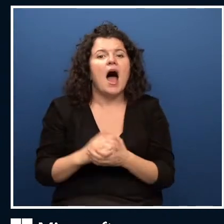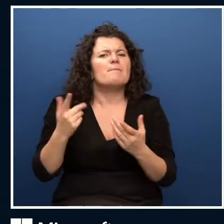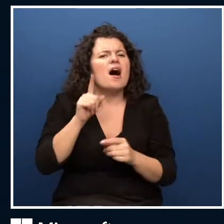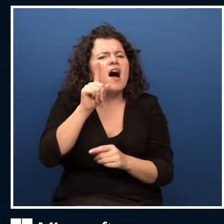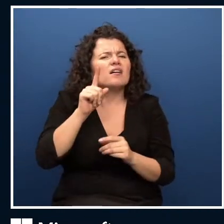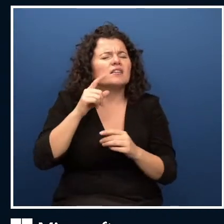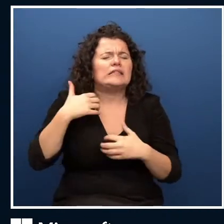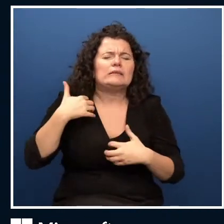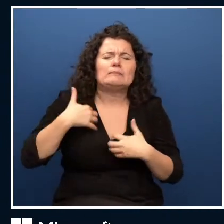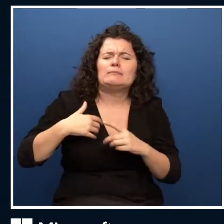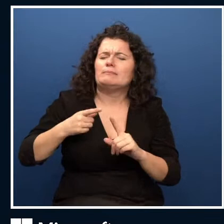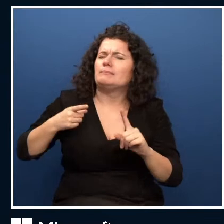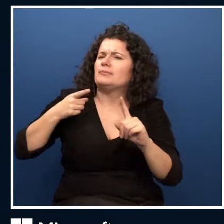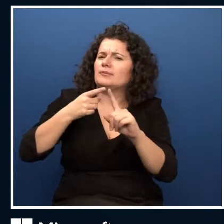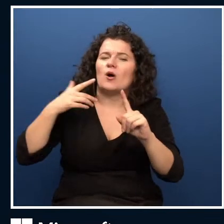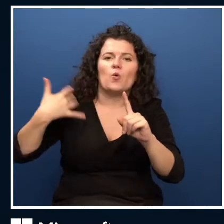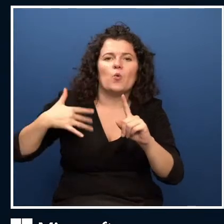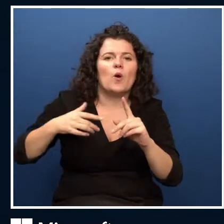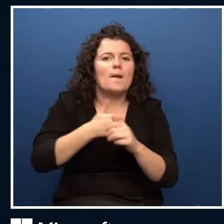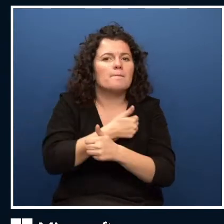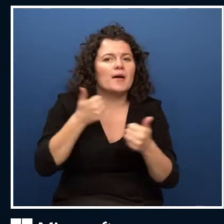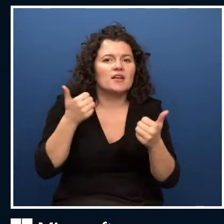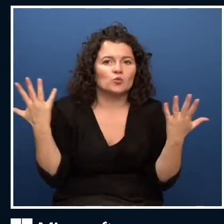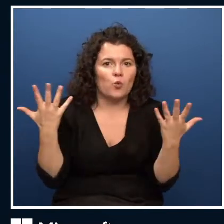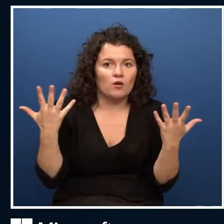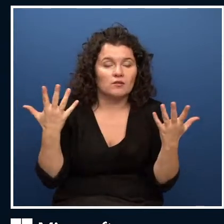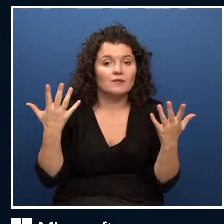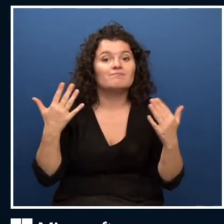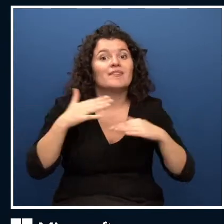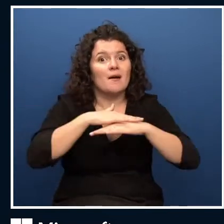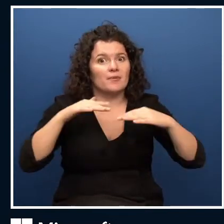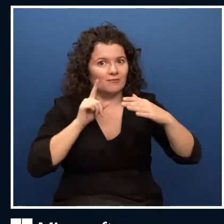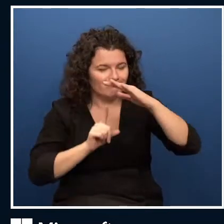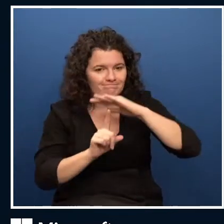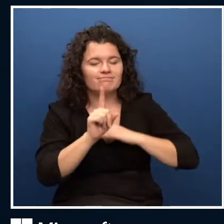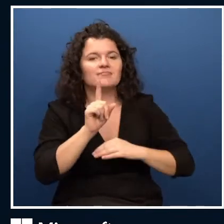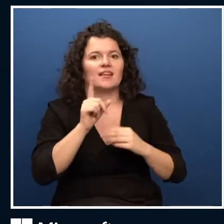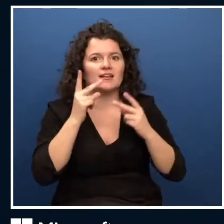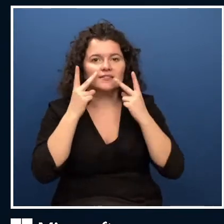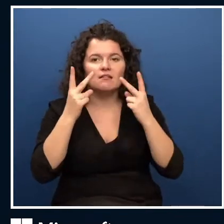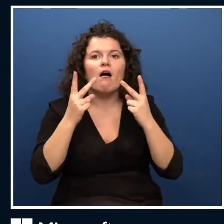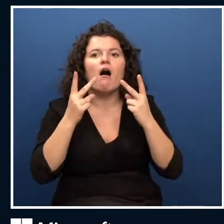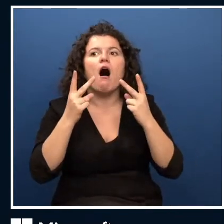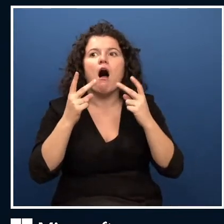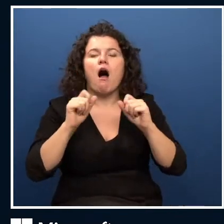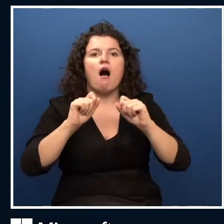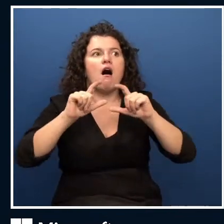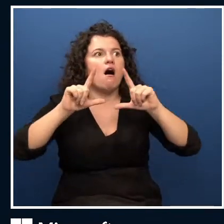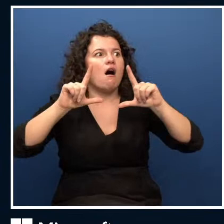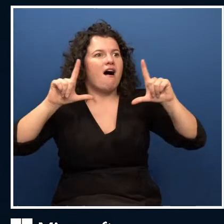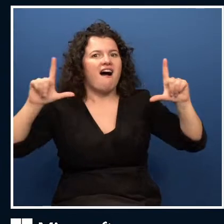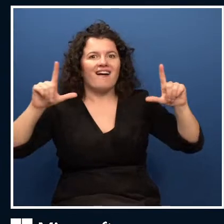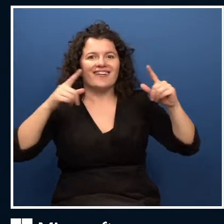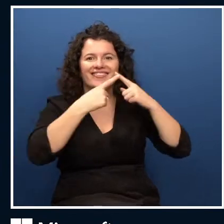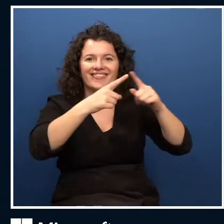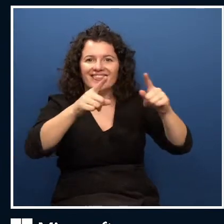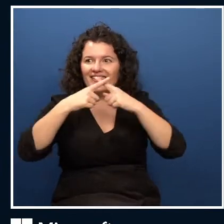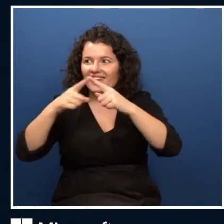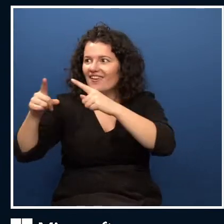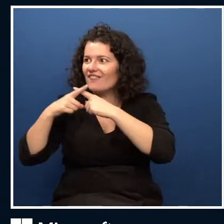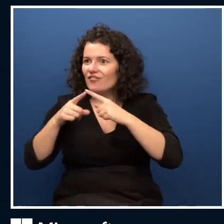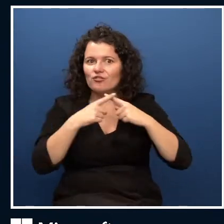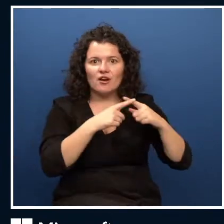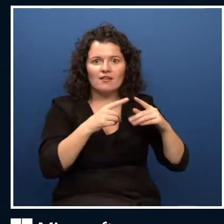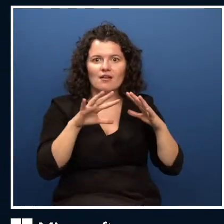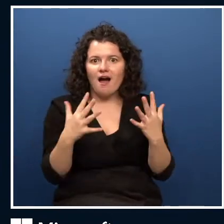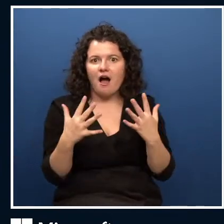that it gives to you to see the bigger picture, that how other folks are learning, and so that you can also take their approaches, you can learn